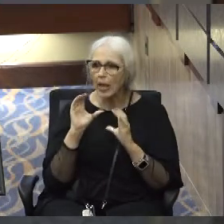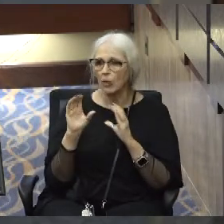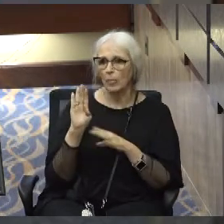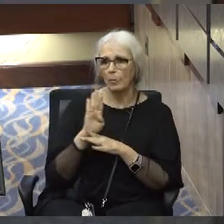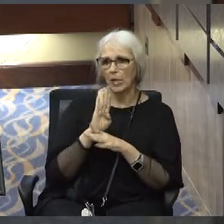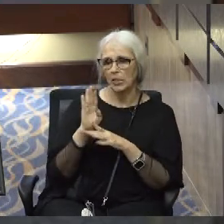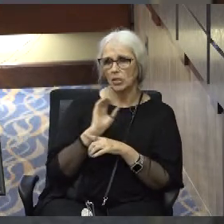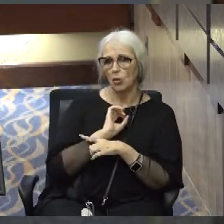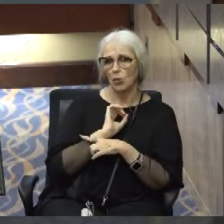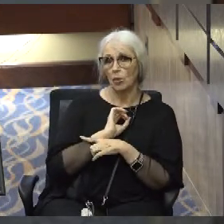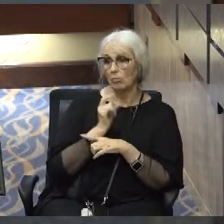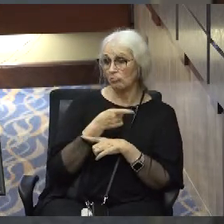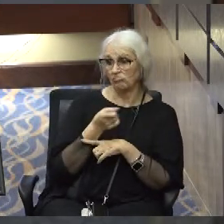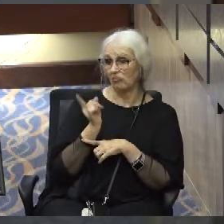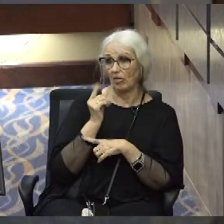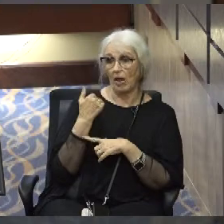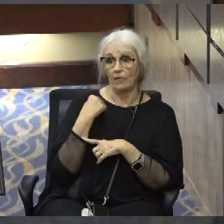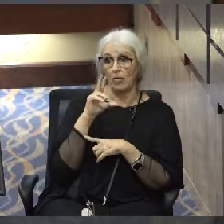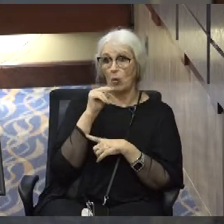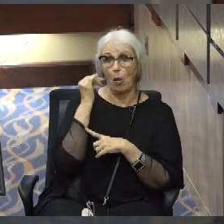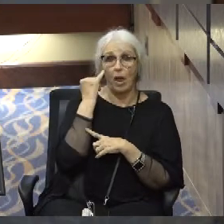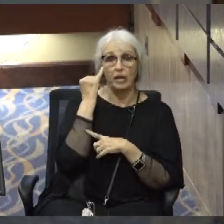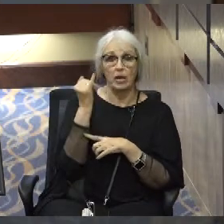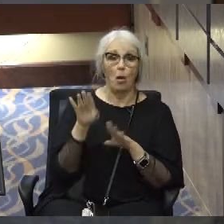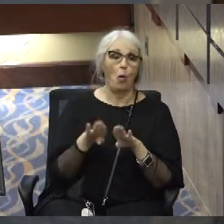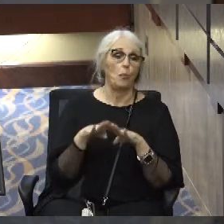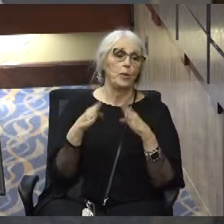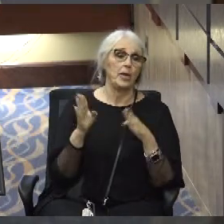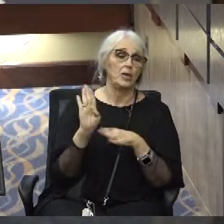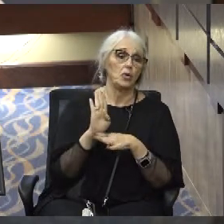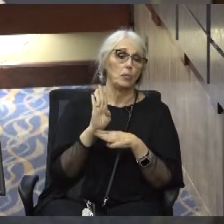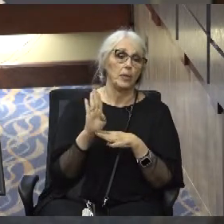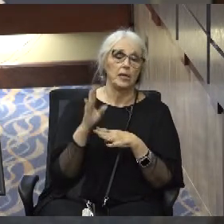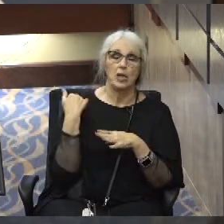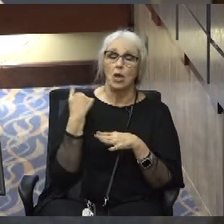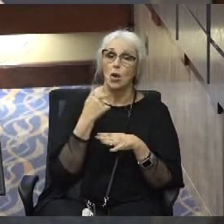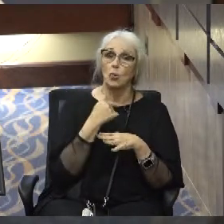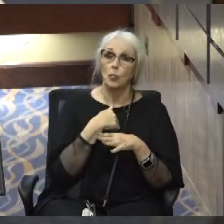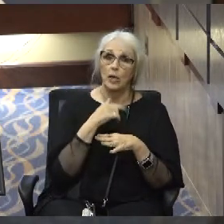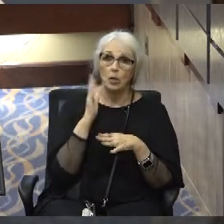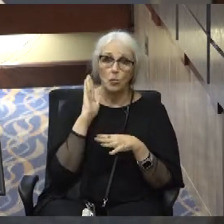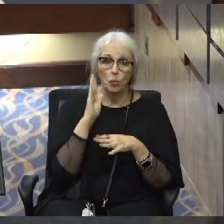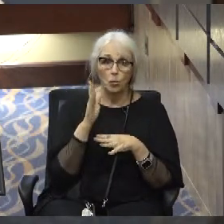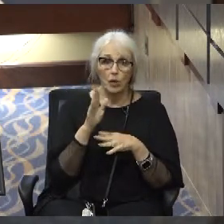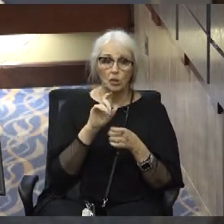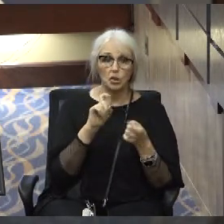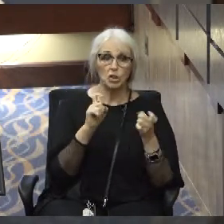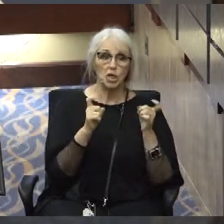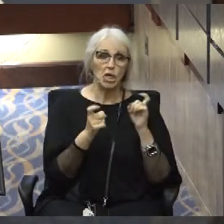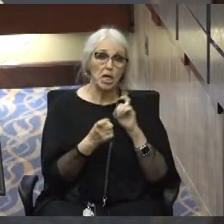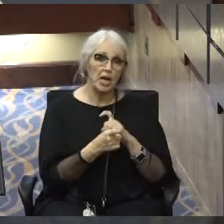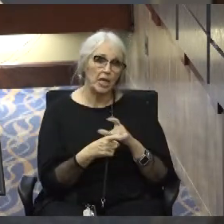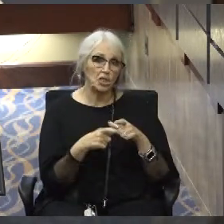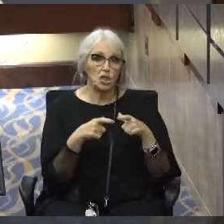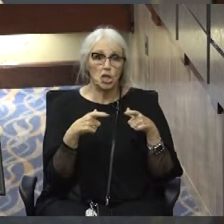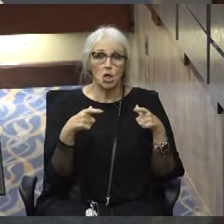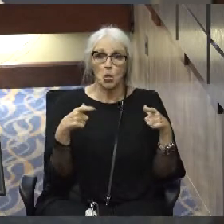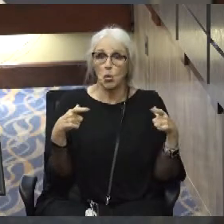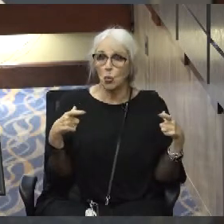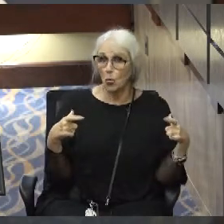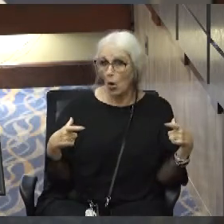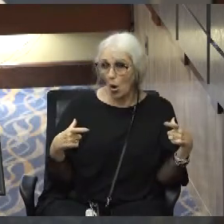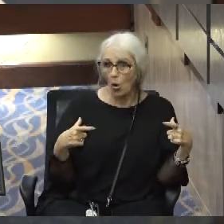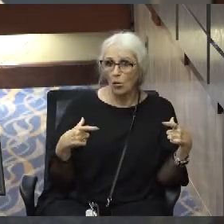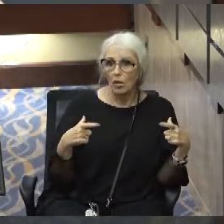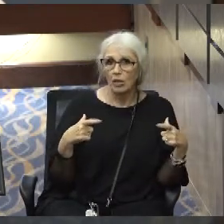because they had no idea opening their business that we were going to evolve and grow and potentially stop